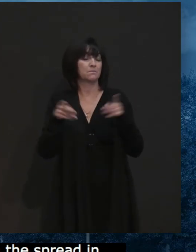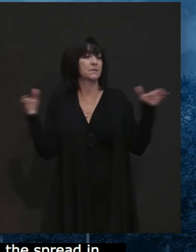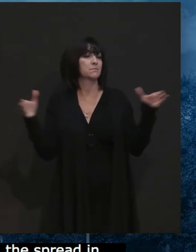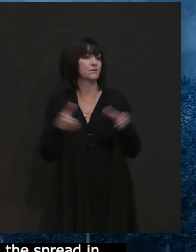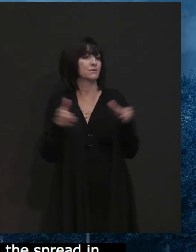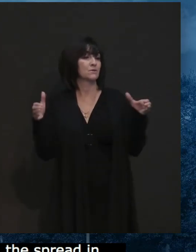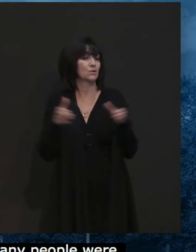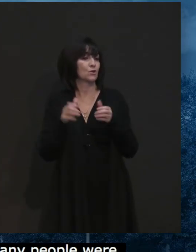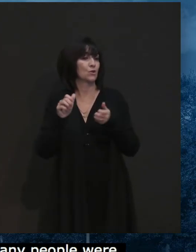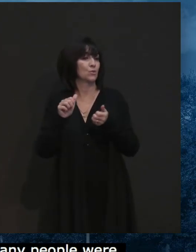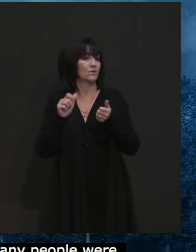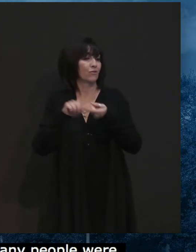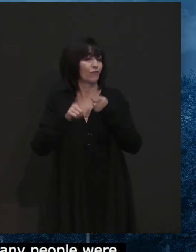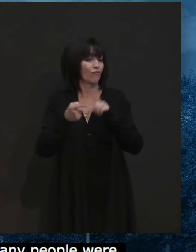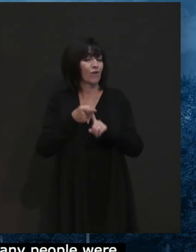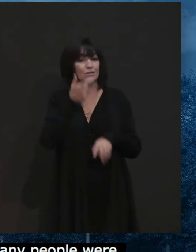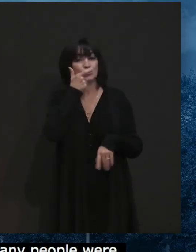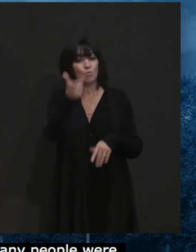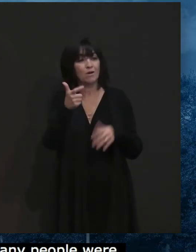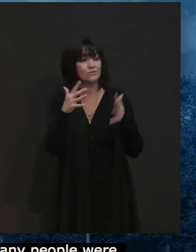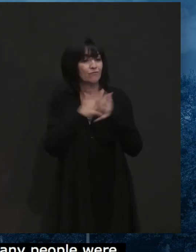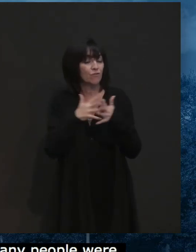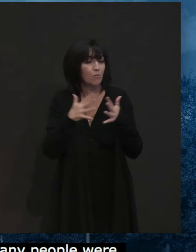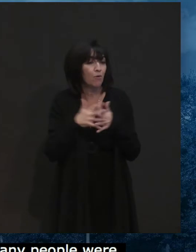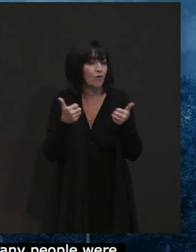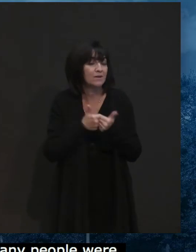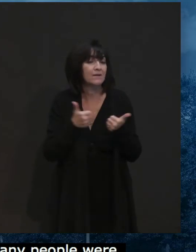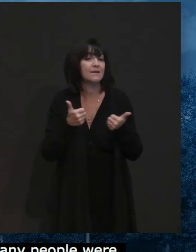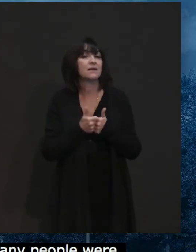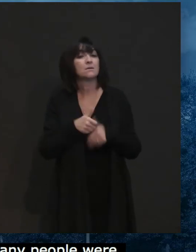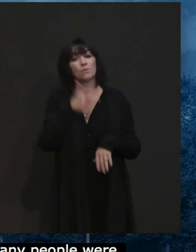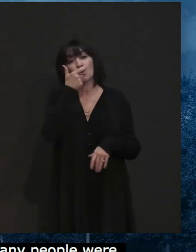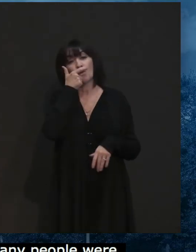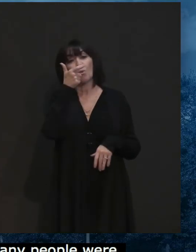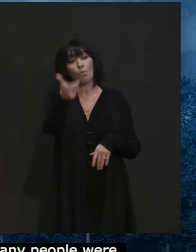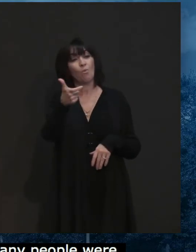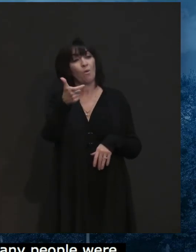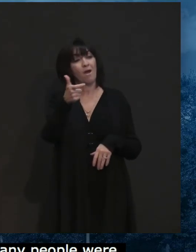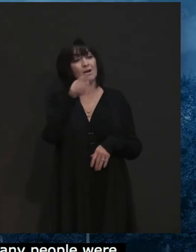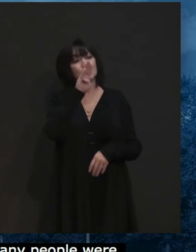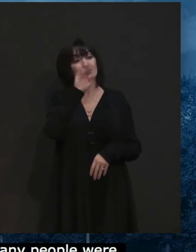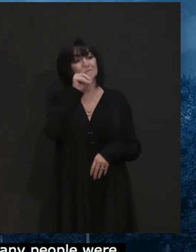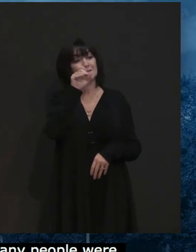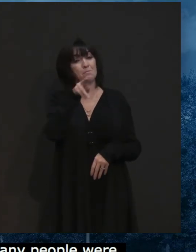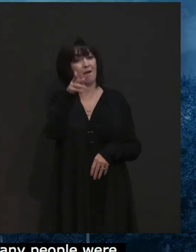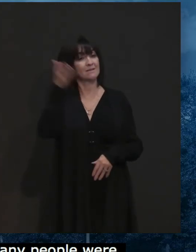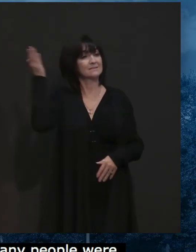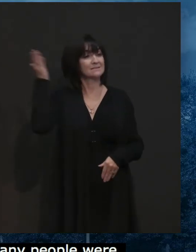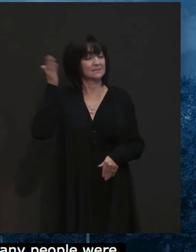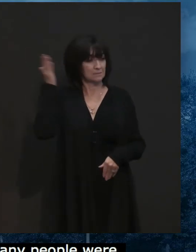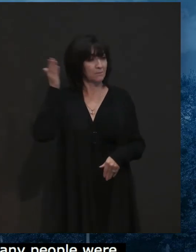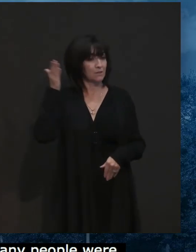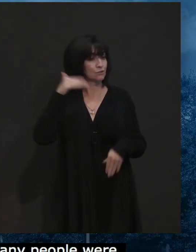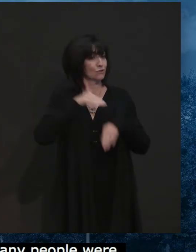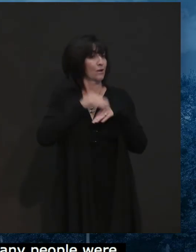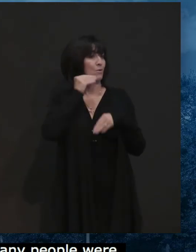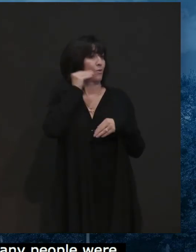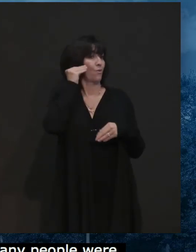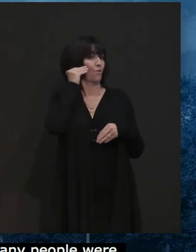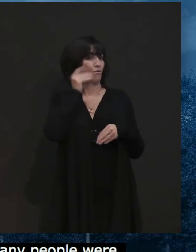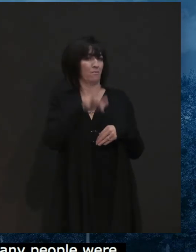friends, watching football games or watching the Biden speech at